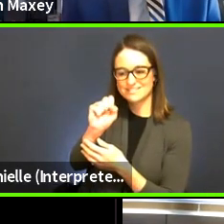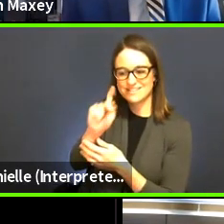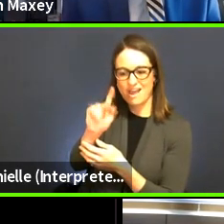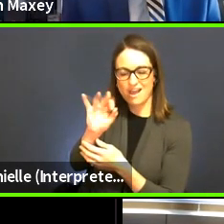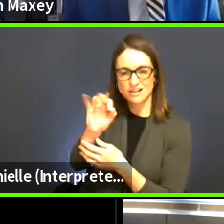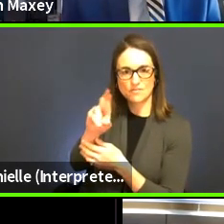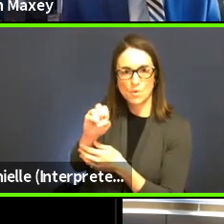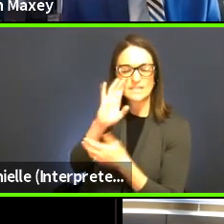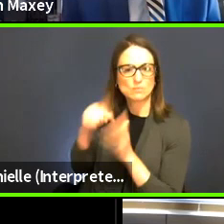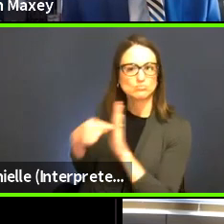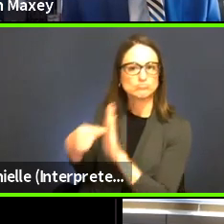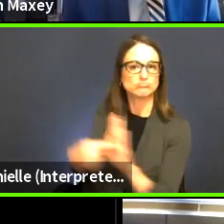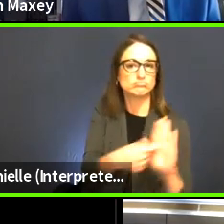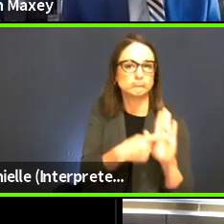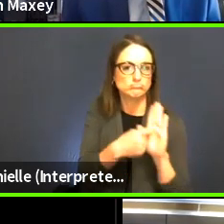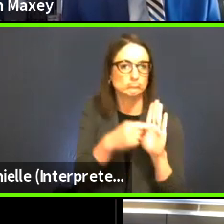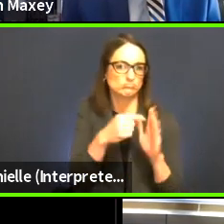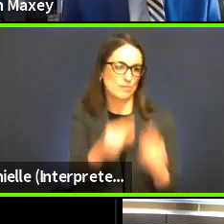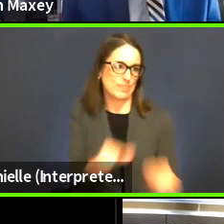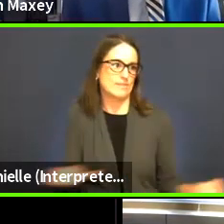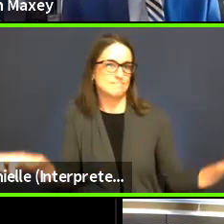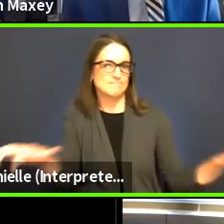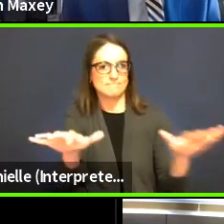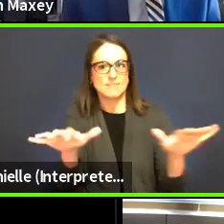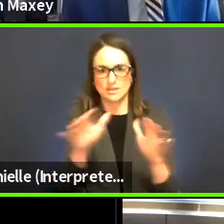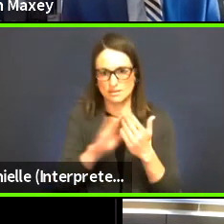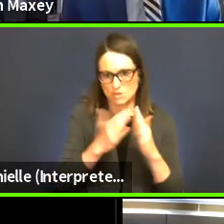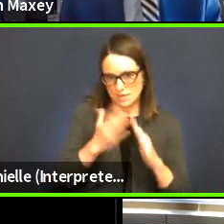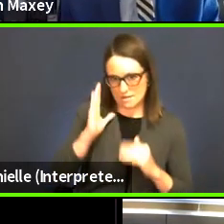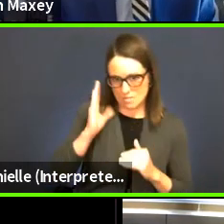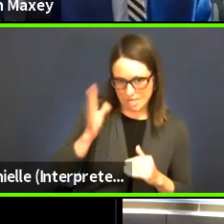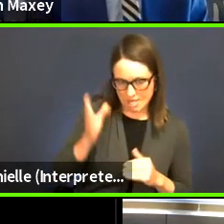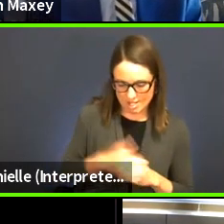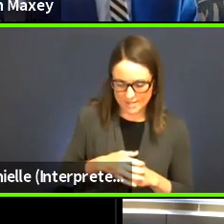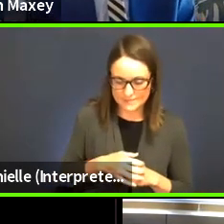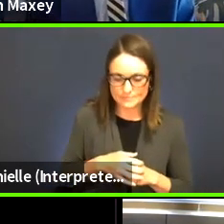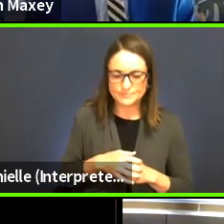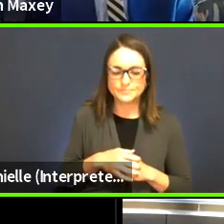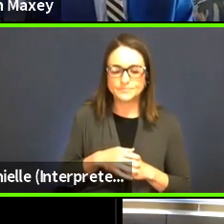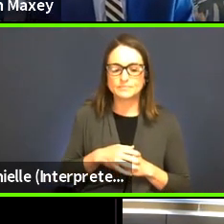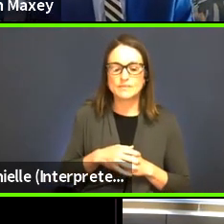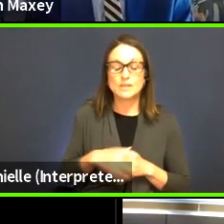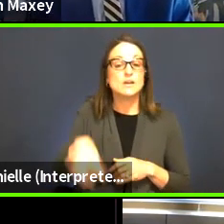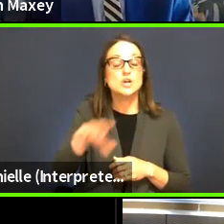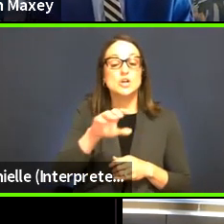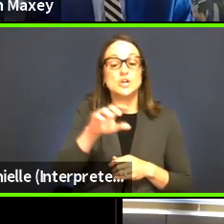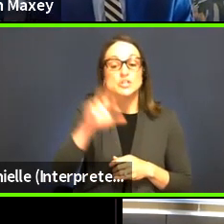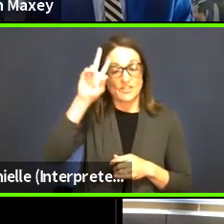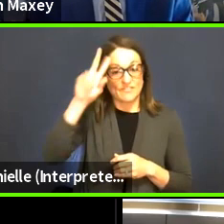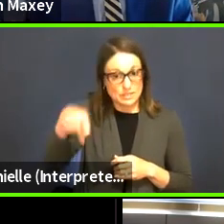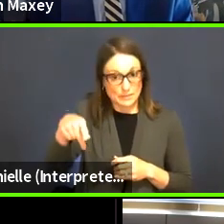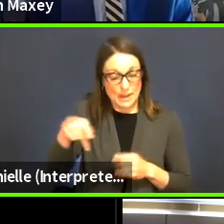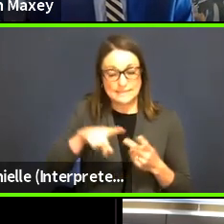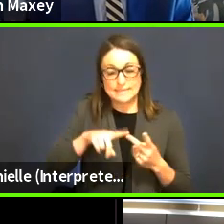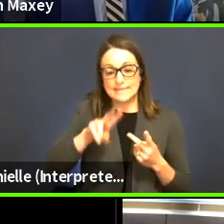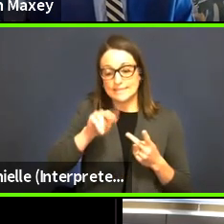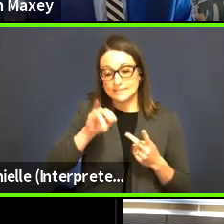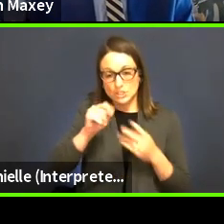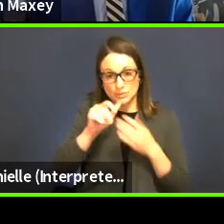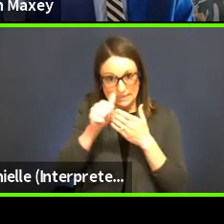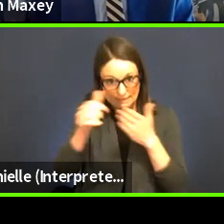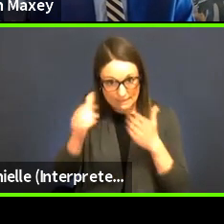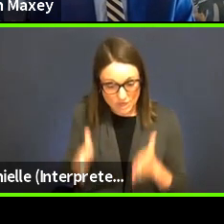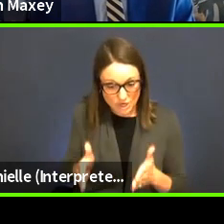community. So prioritization findings are being provided back to vice presidents and unit leaders, and we'll incorporate those into our fiscal